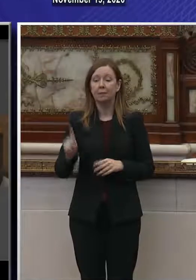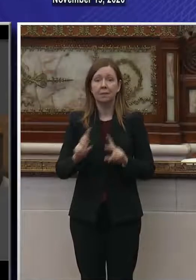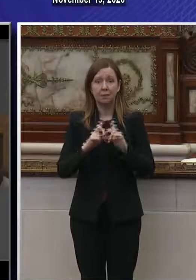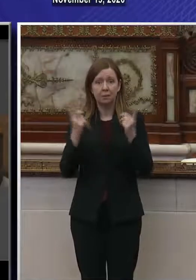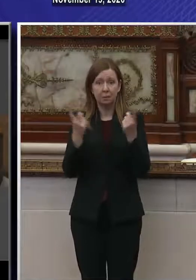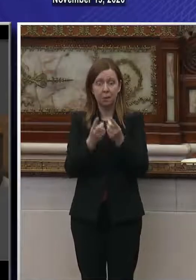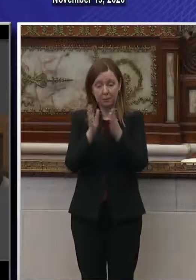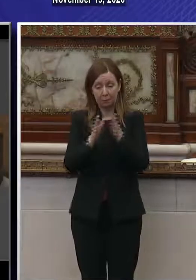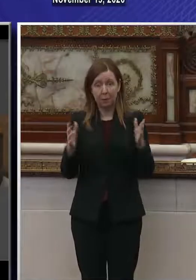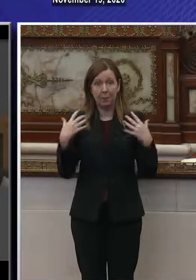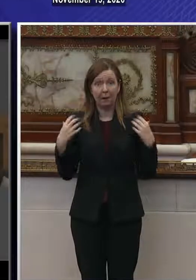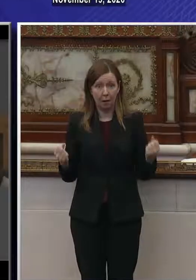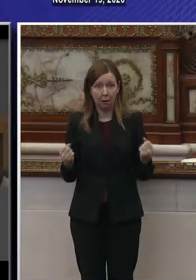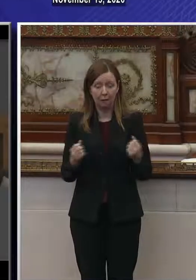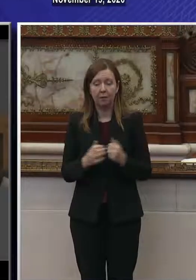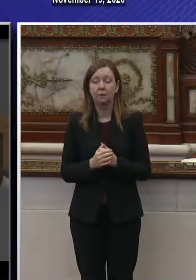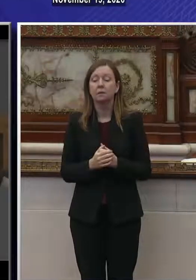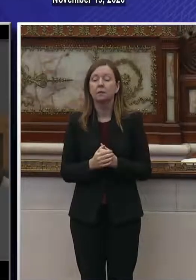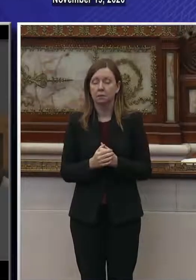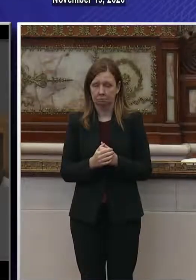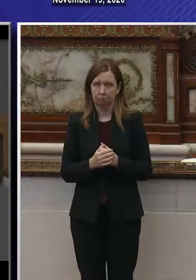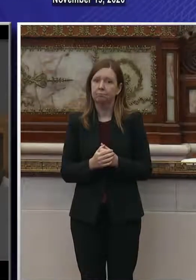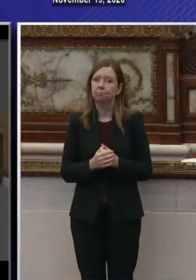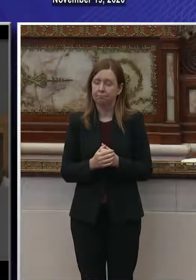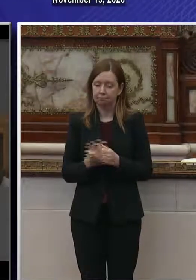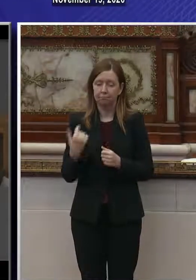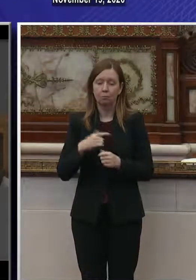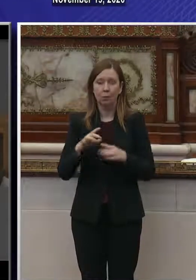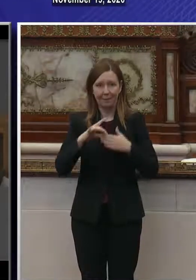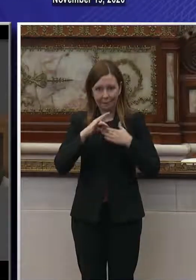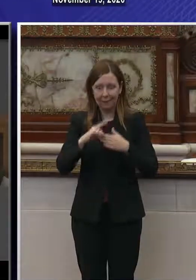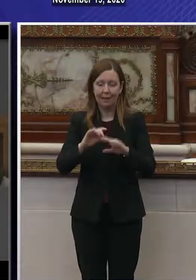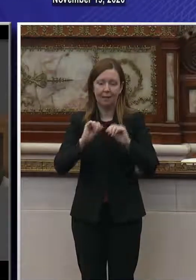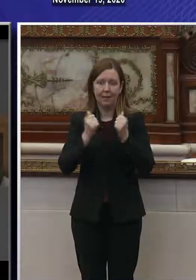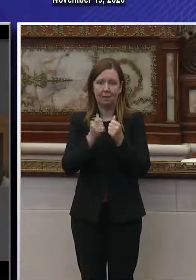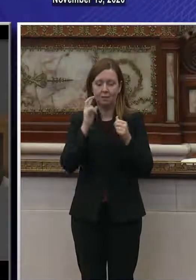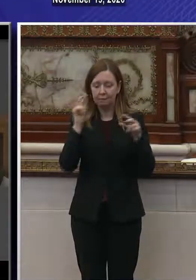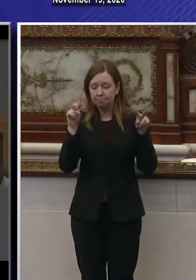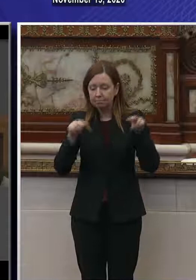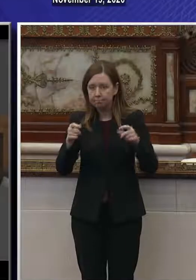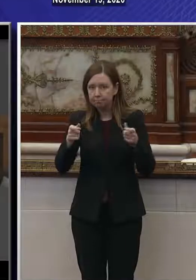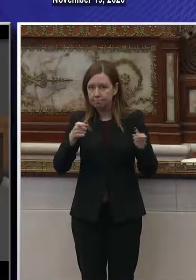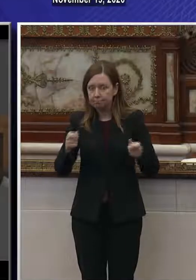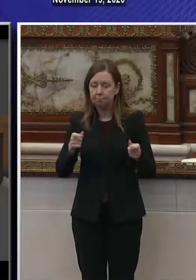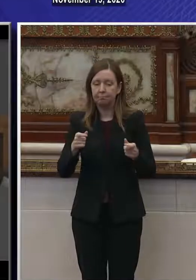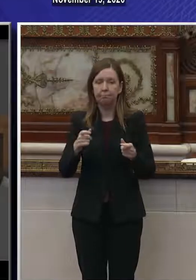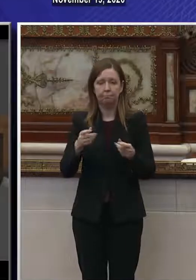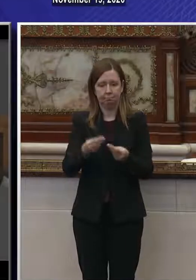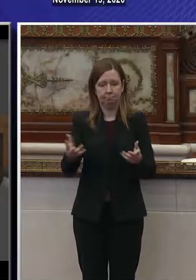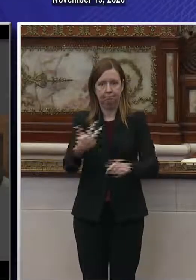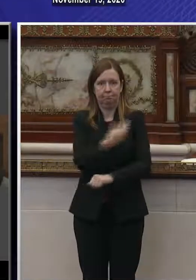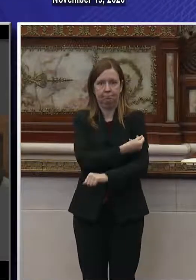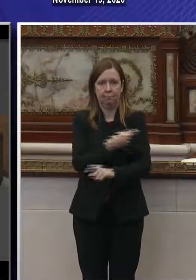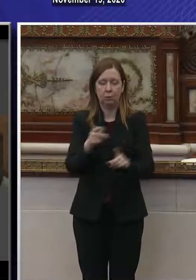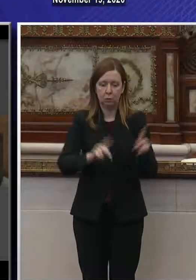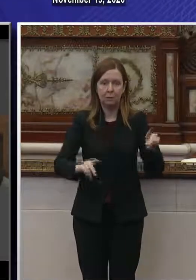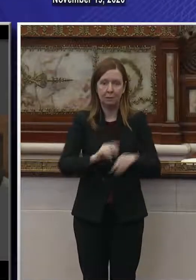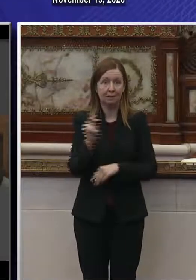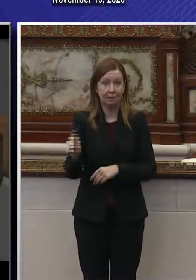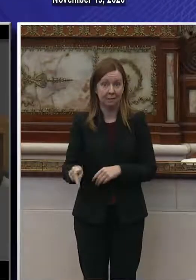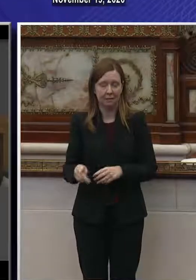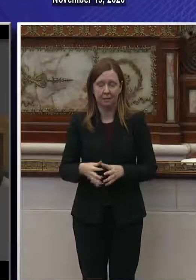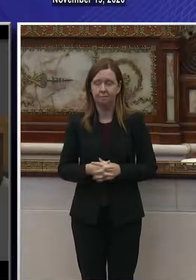Department of Public Health will be the lead agency overseeing distribution of COVID-19 vaccines to residents